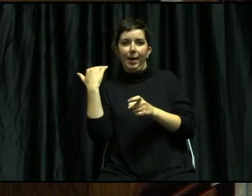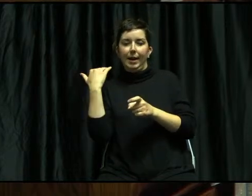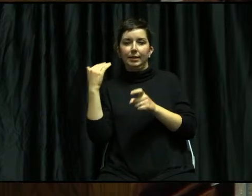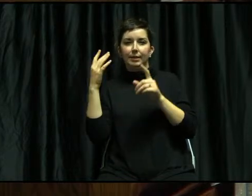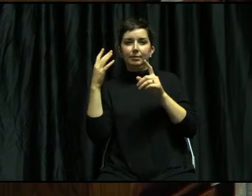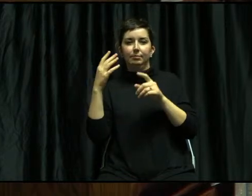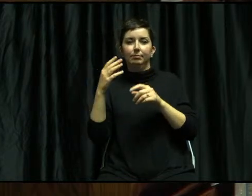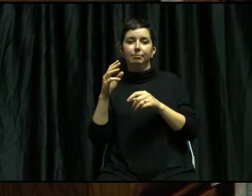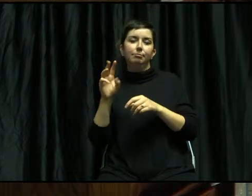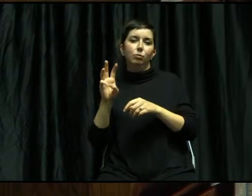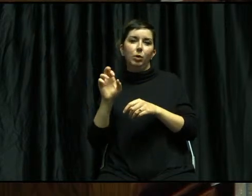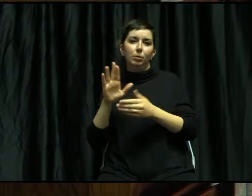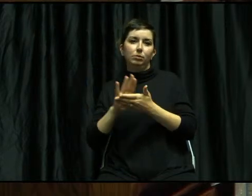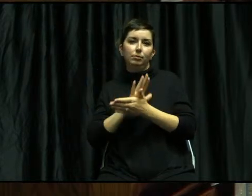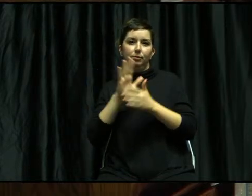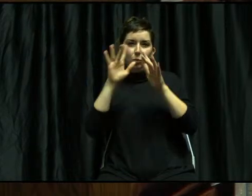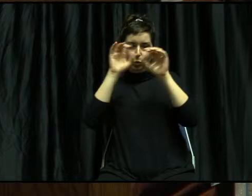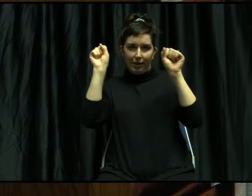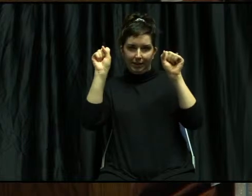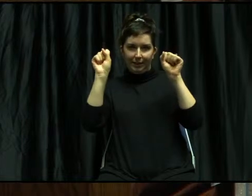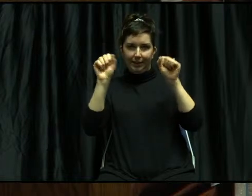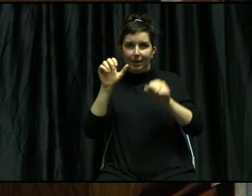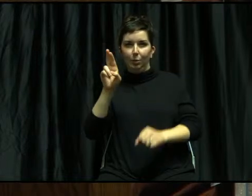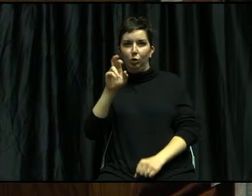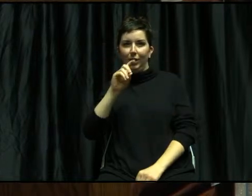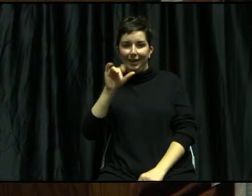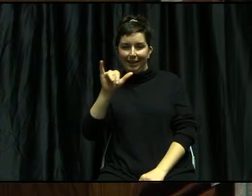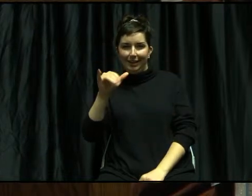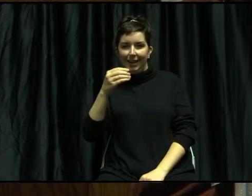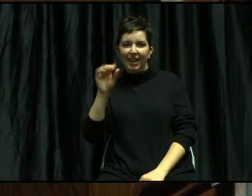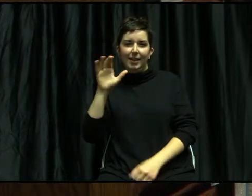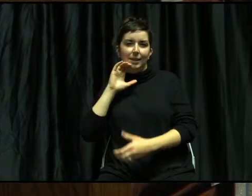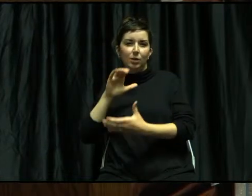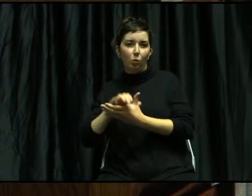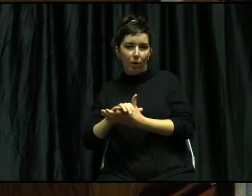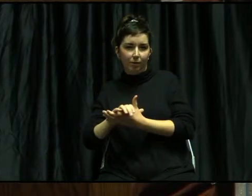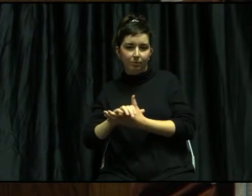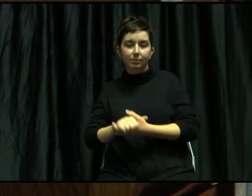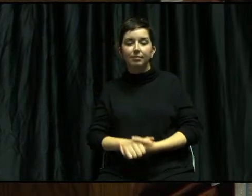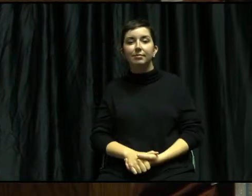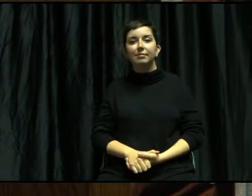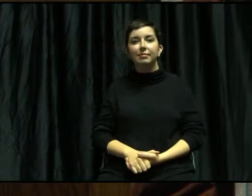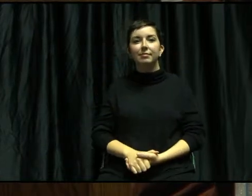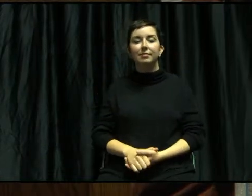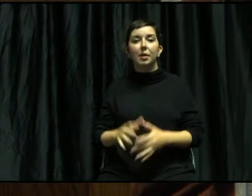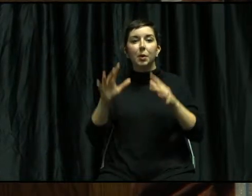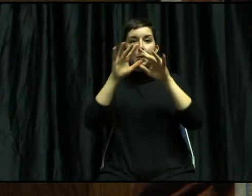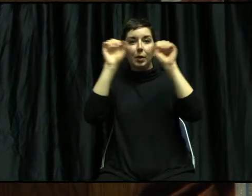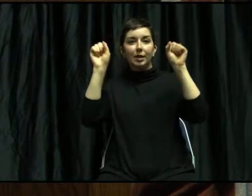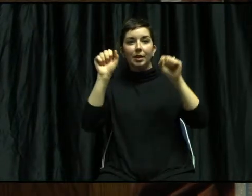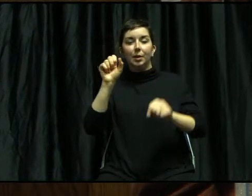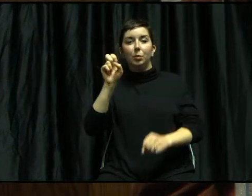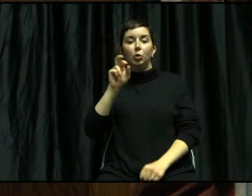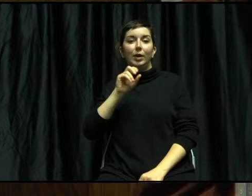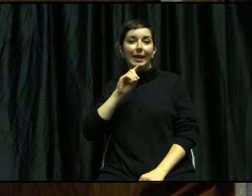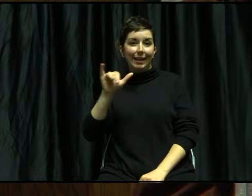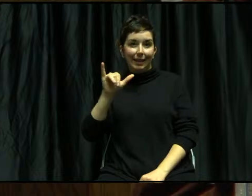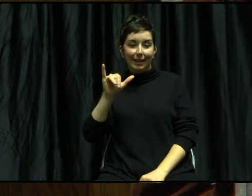President Rodney Brady and his wife Mitzi. President Brady led the university